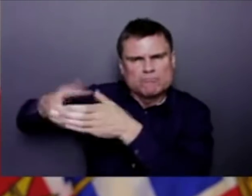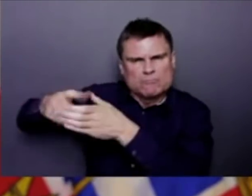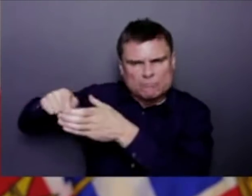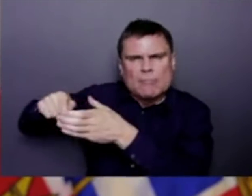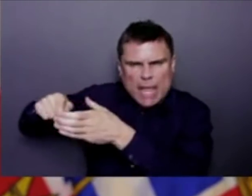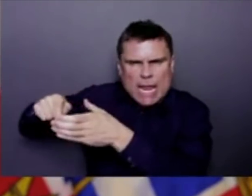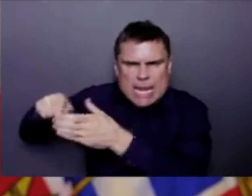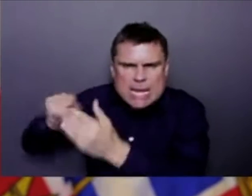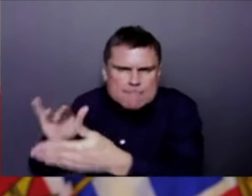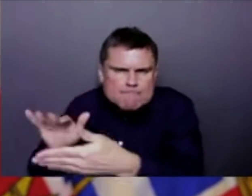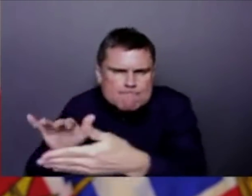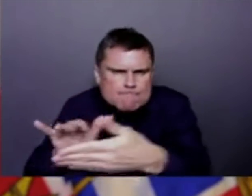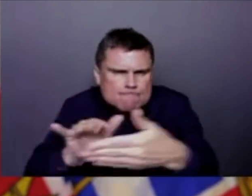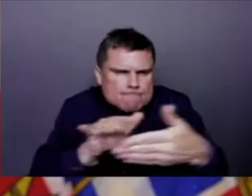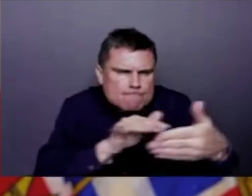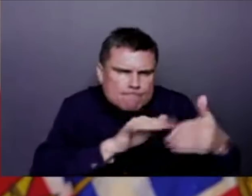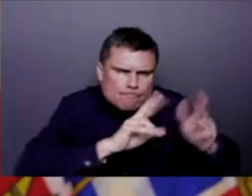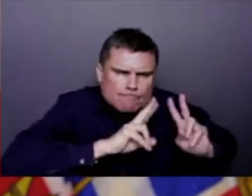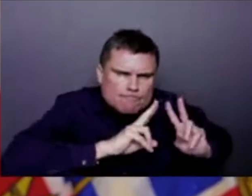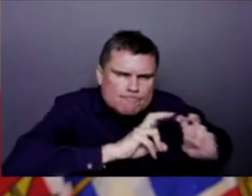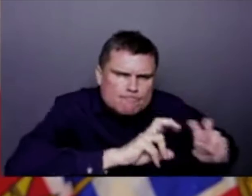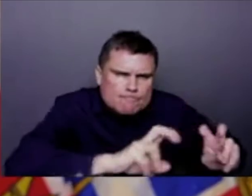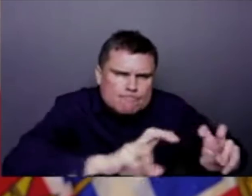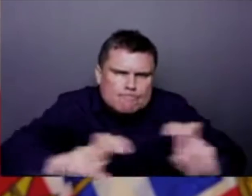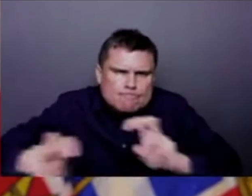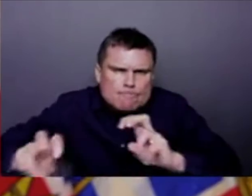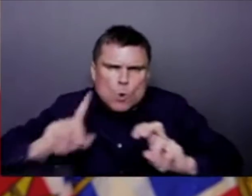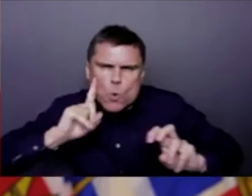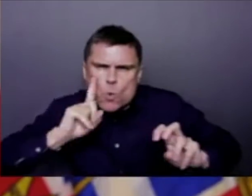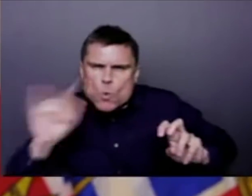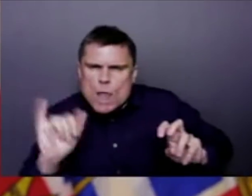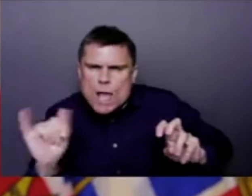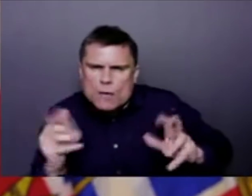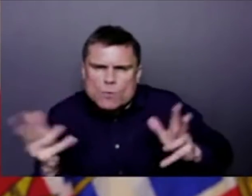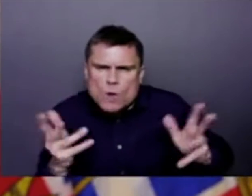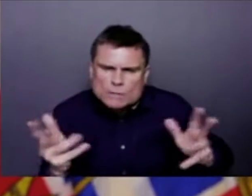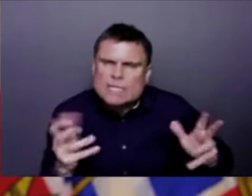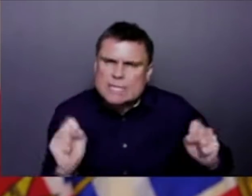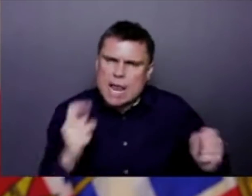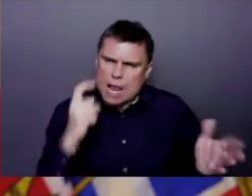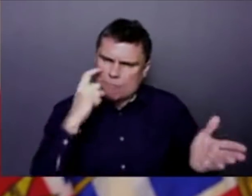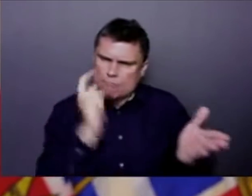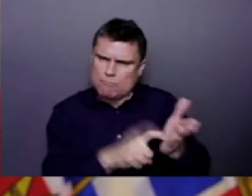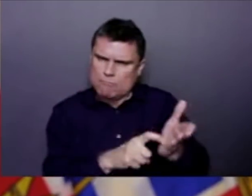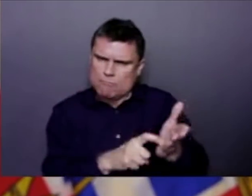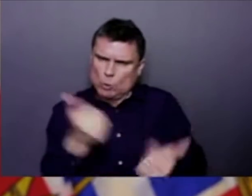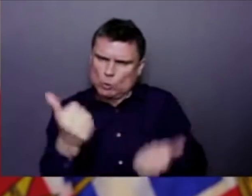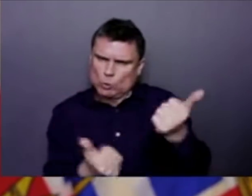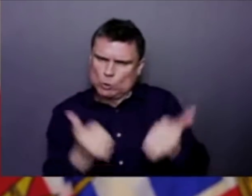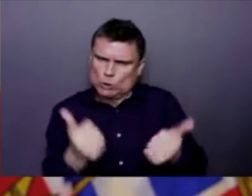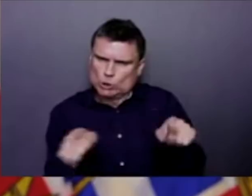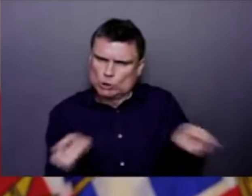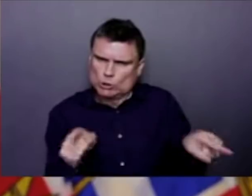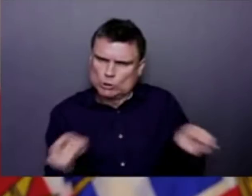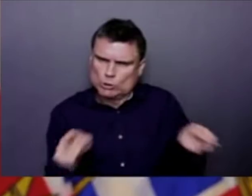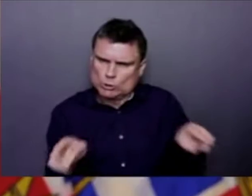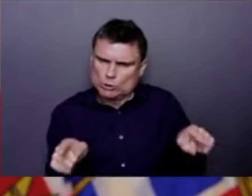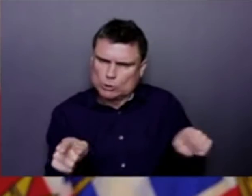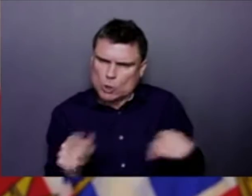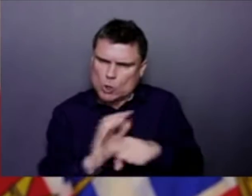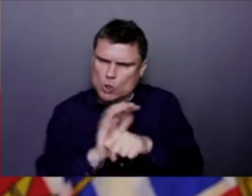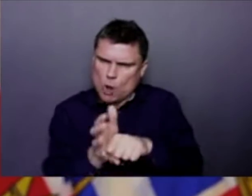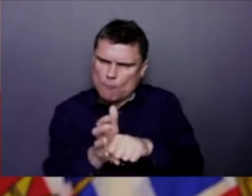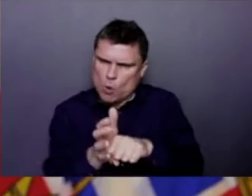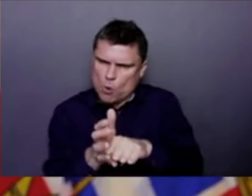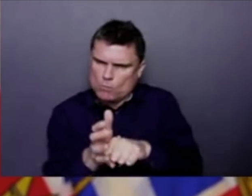from. And the first time we were able to really use this to help understand some of the transmission